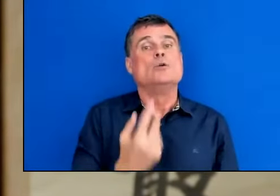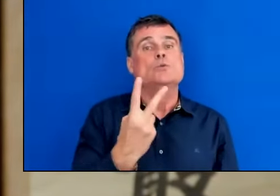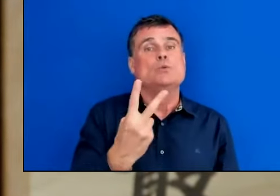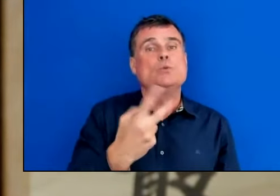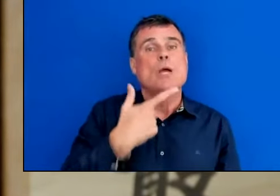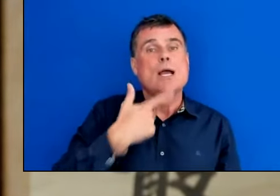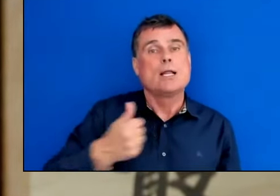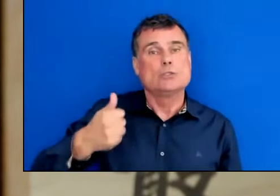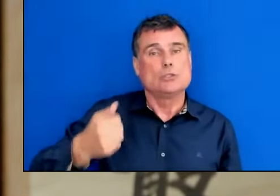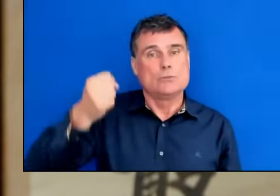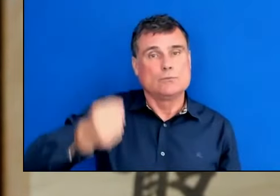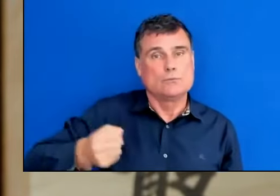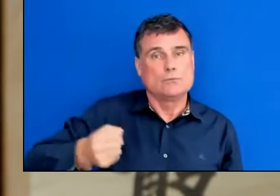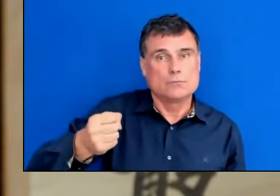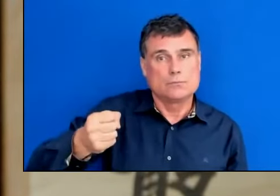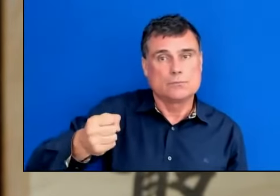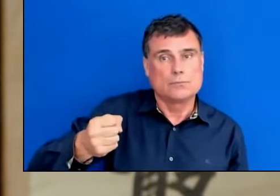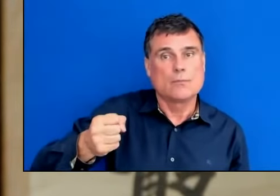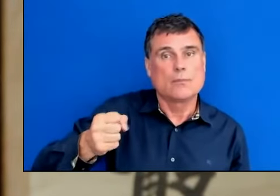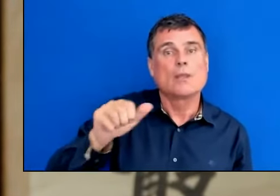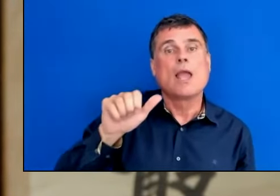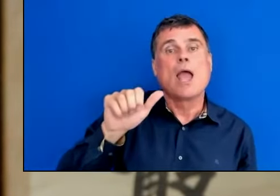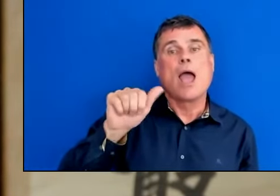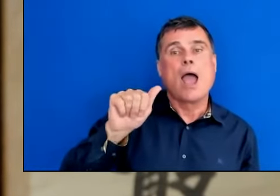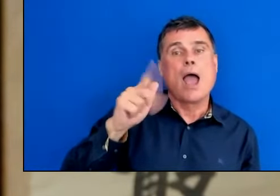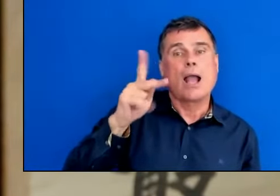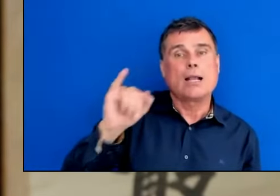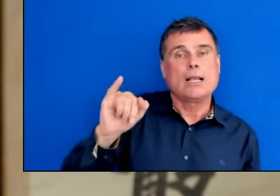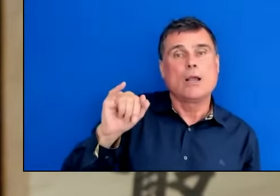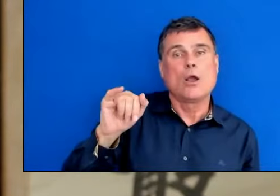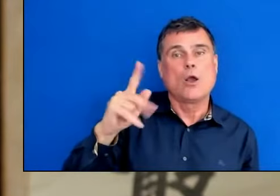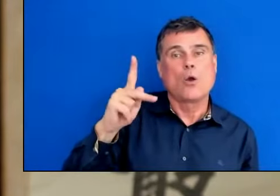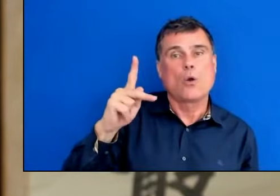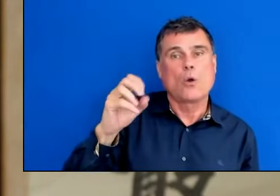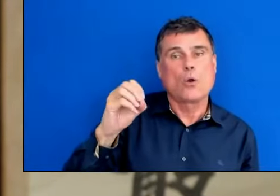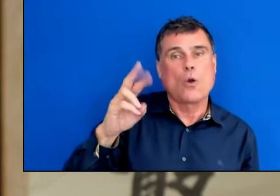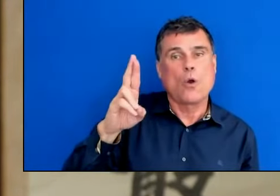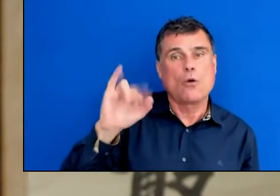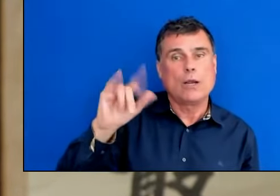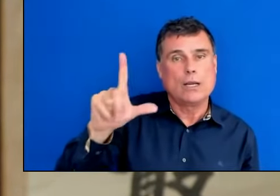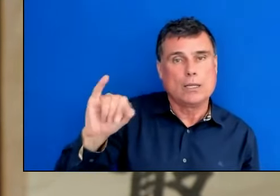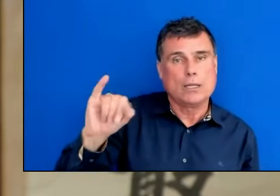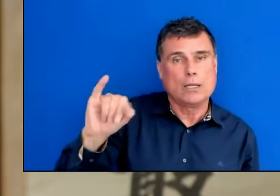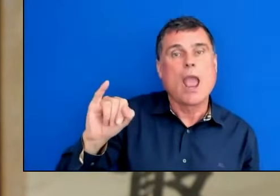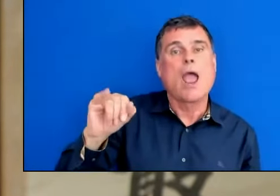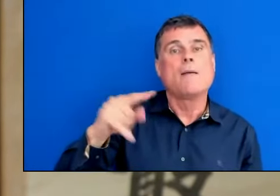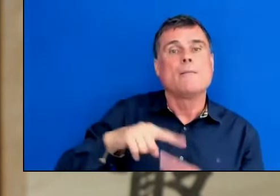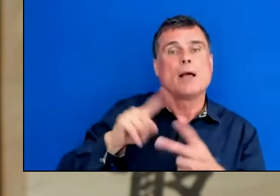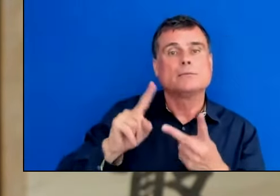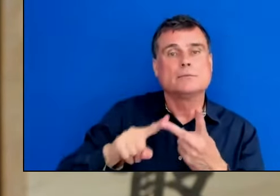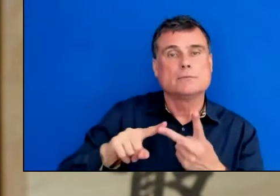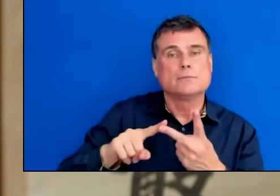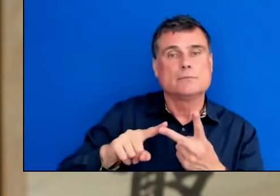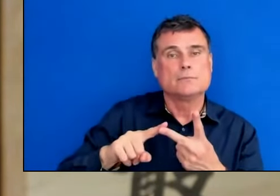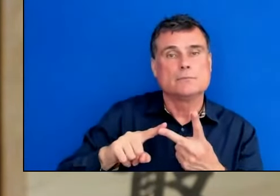first Aki Hori, and then followed by Mary Kitagawa, two internment camp era survivors. Aki was forced to